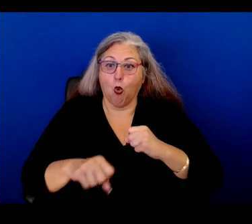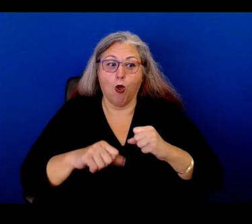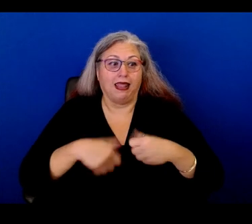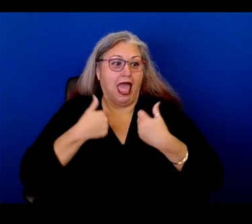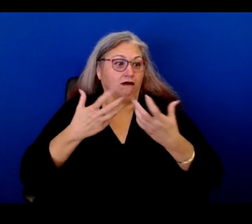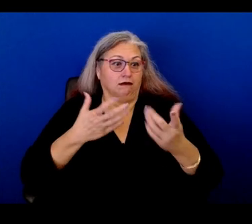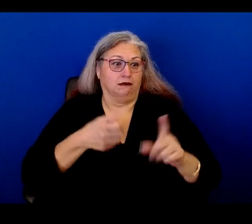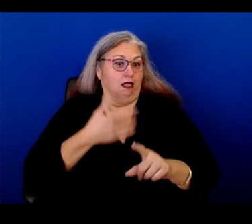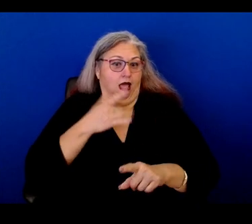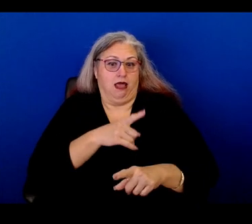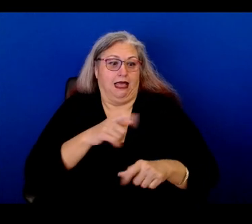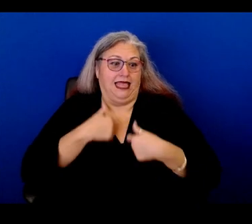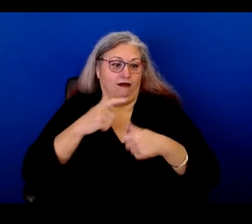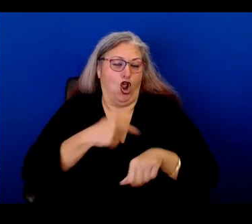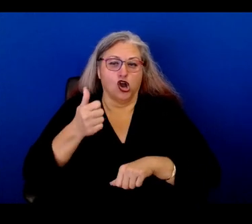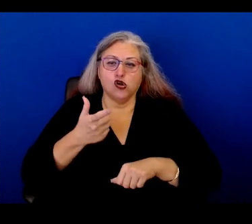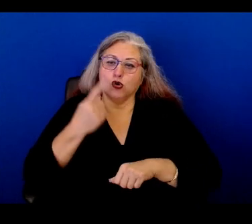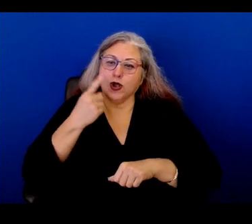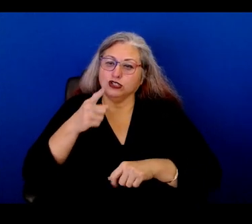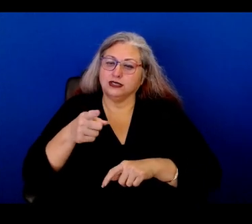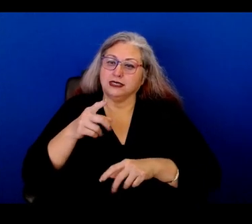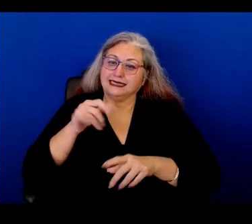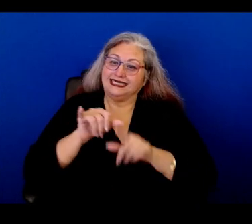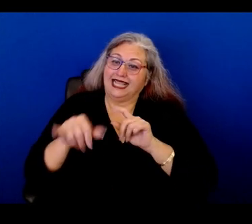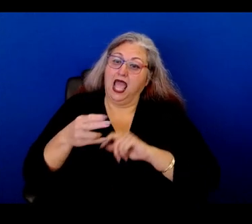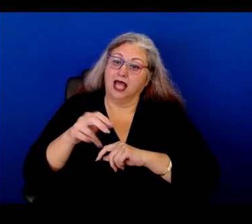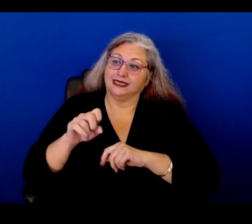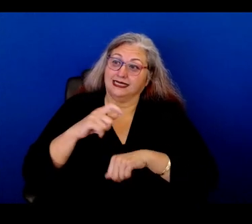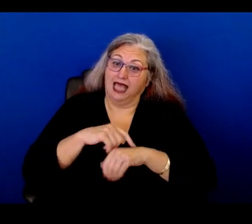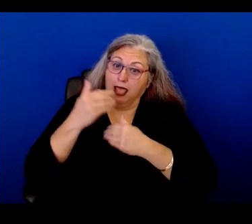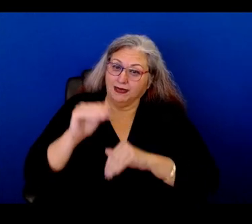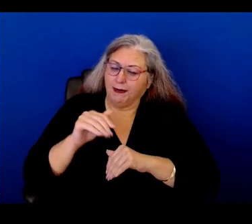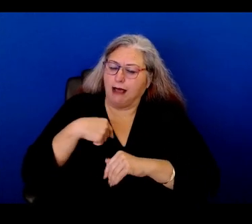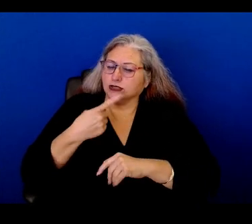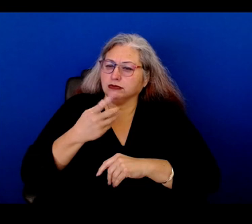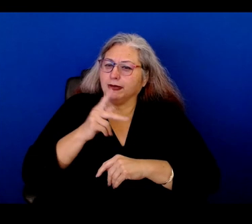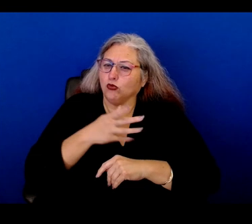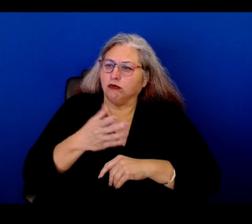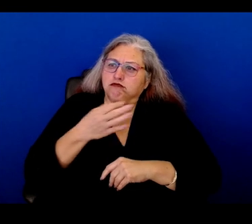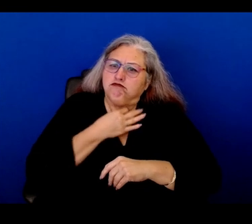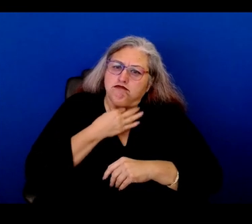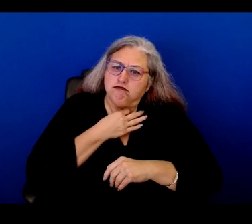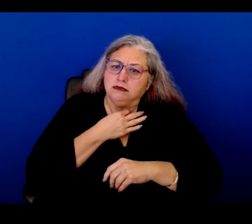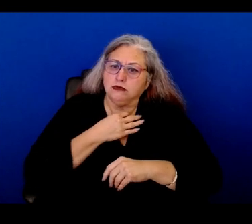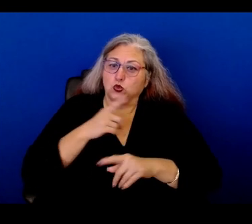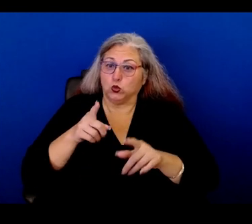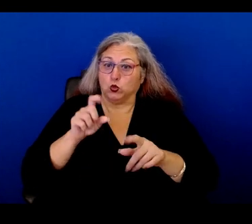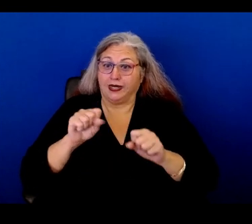and they live longer. Is there a time limit on hospice? That's just a practical question that people may have. Like,